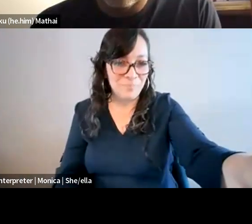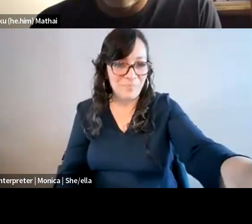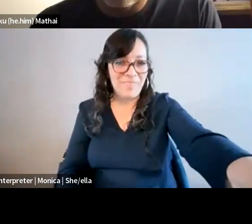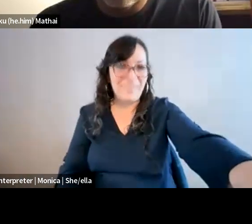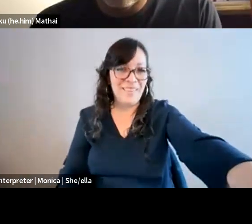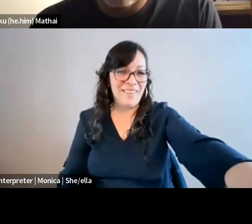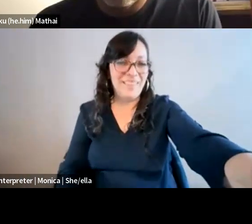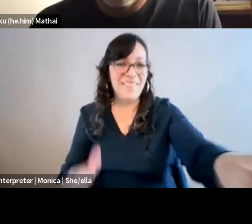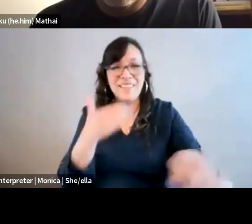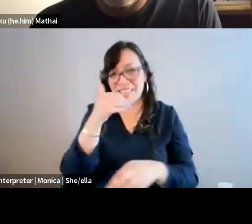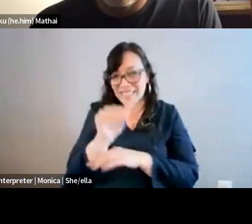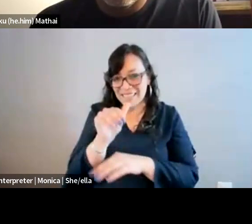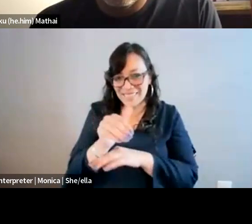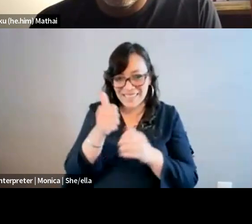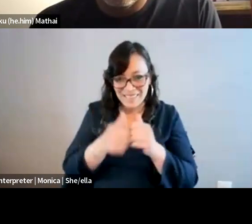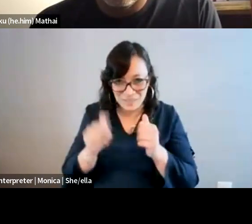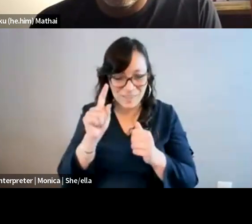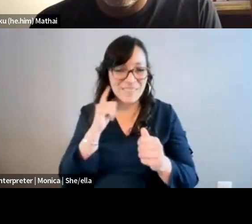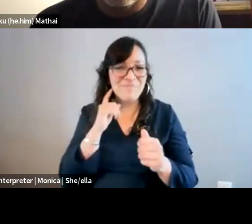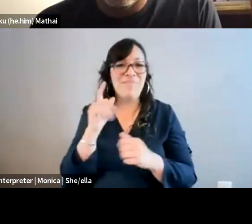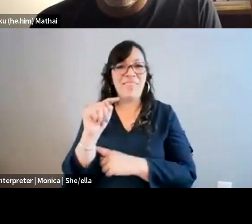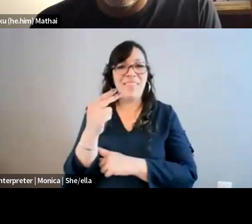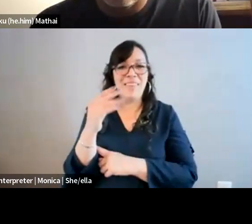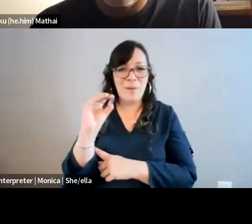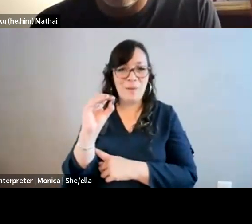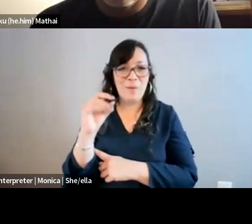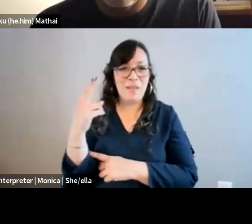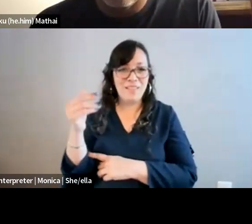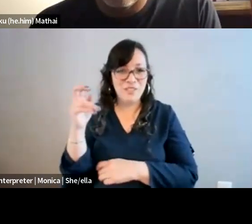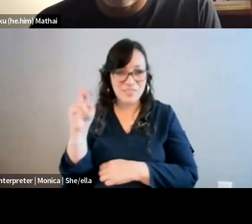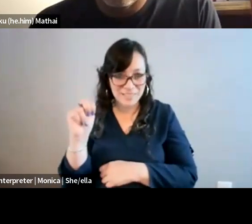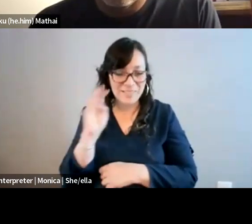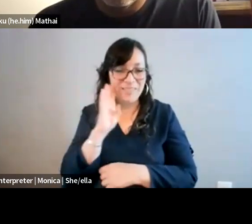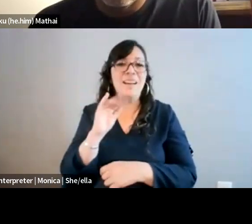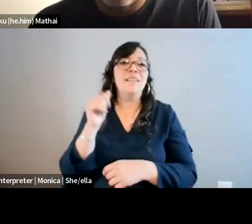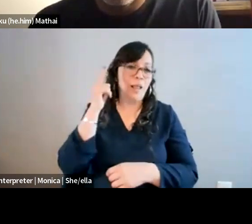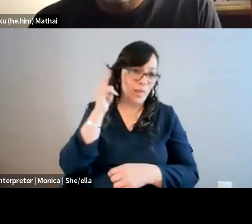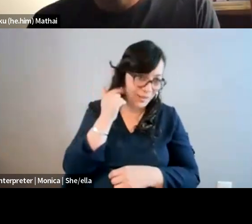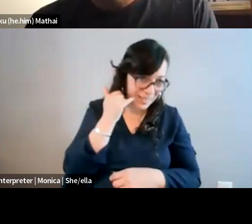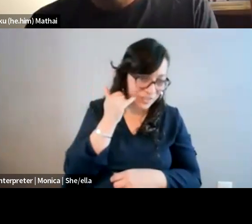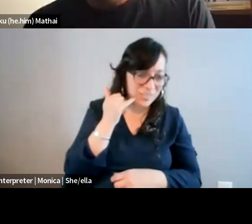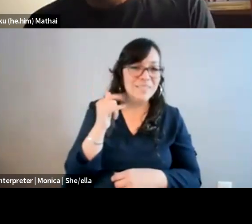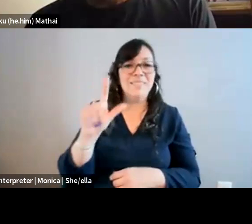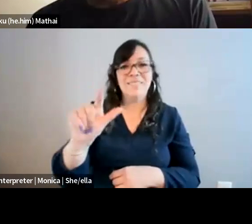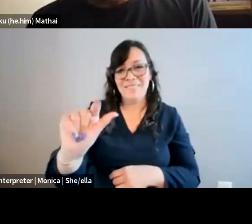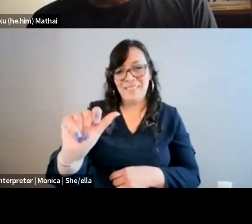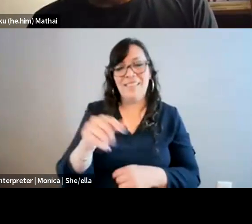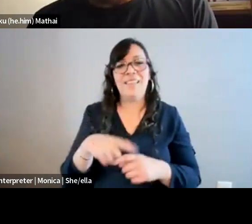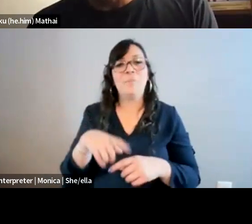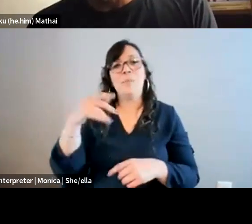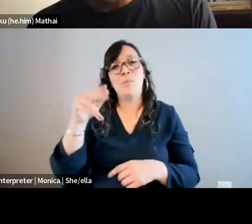Good evening, everyone. My name is Theo Henderson, and I'm based out of Los Angeles, California. My pronouns are he,